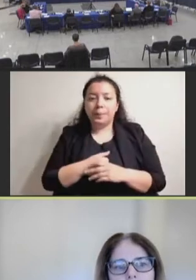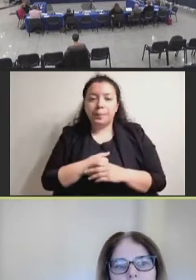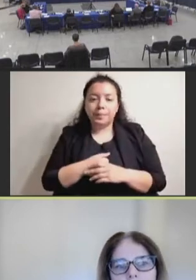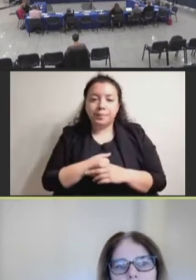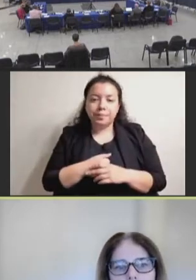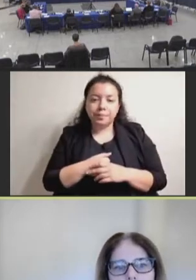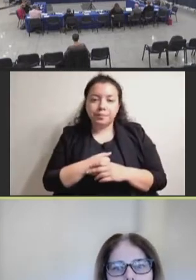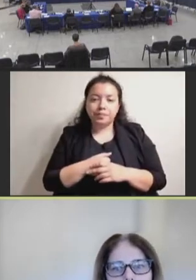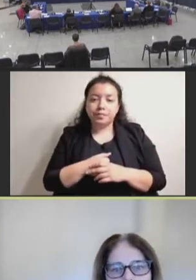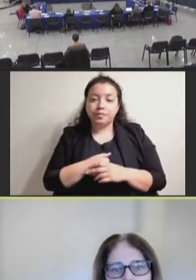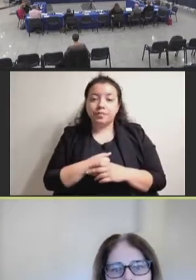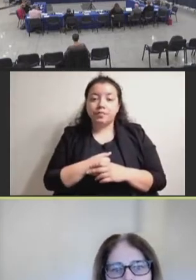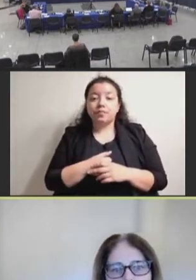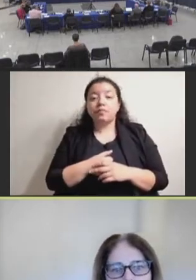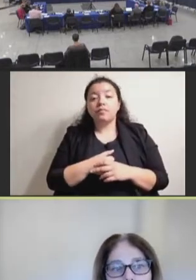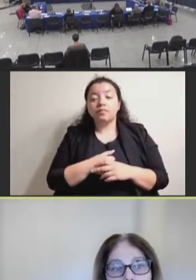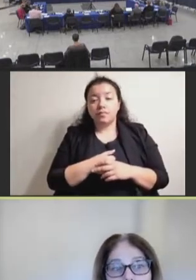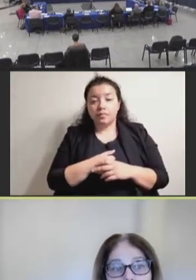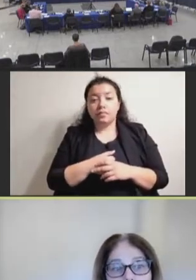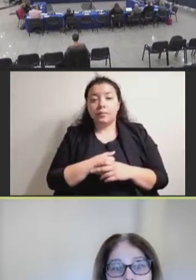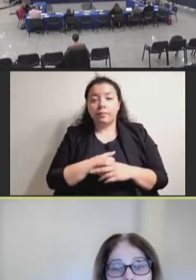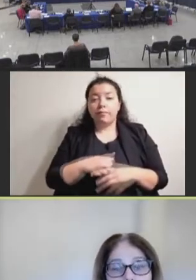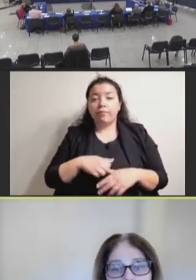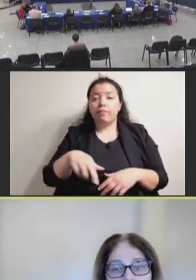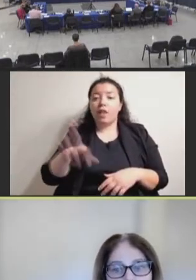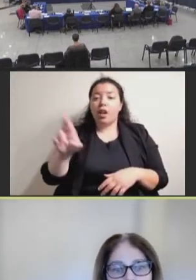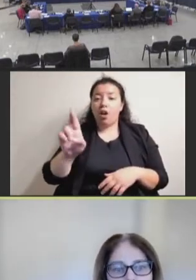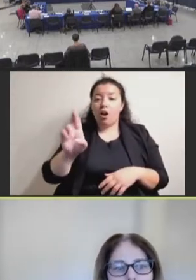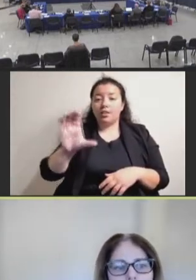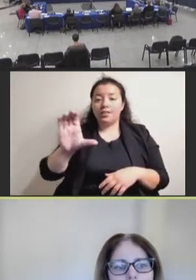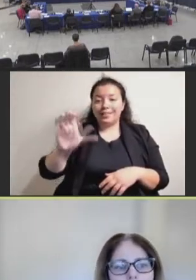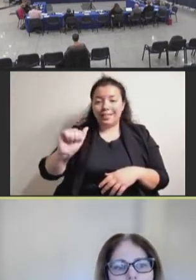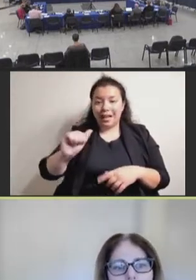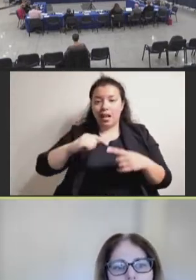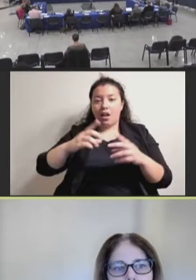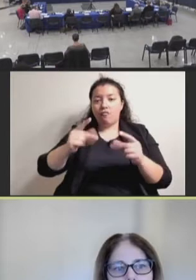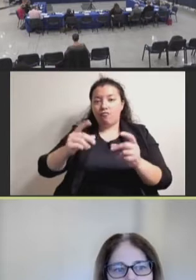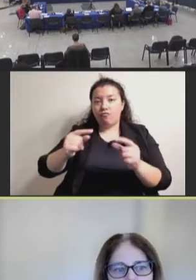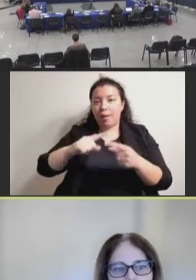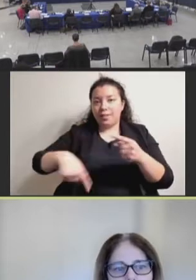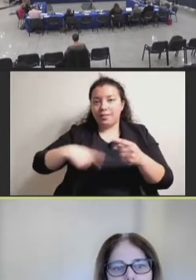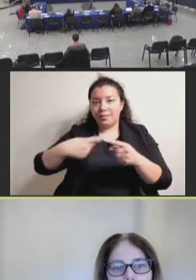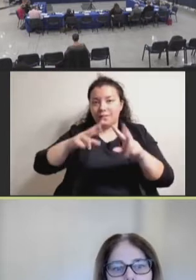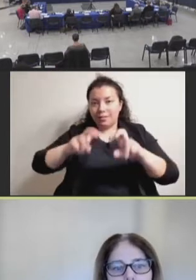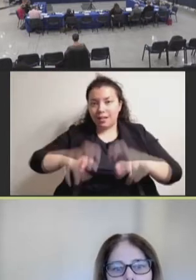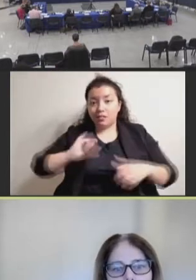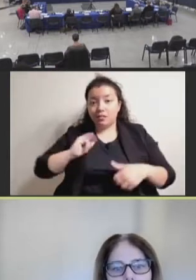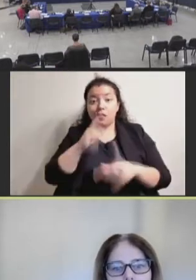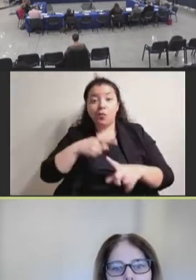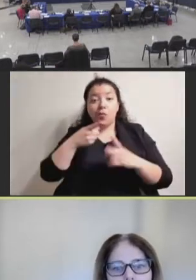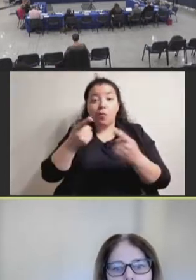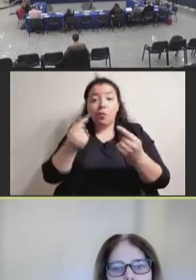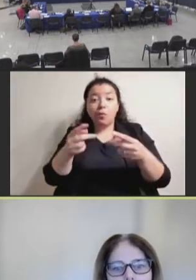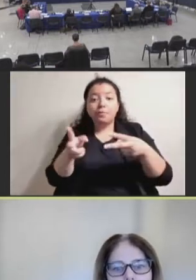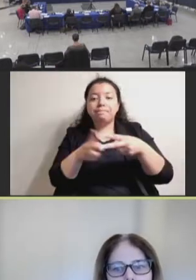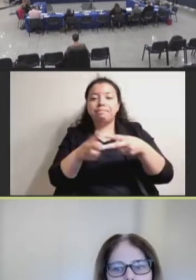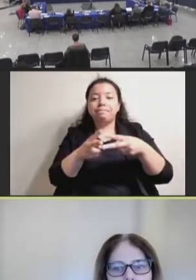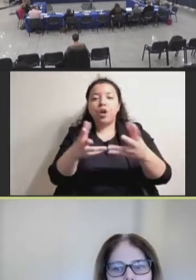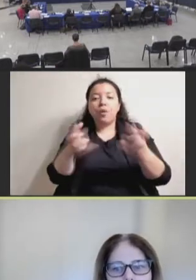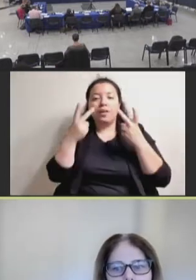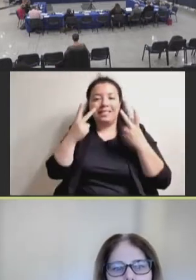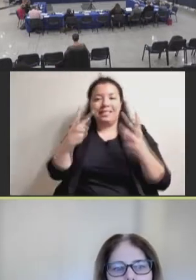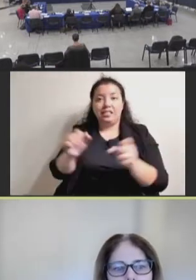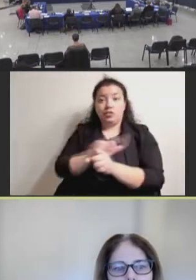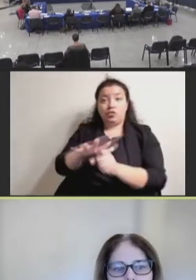So talking about the RCA for the COVID-19 vaccine, the aims of this study were to monitor the safety of COVID-19